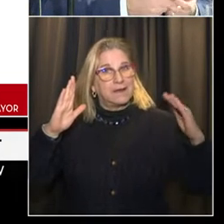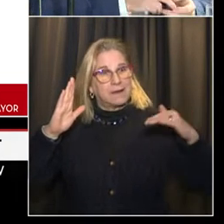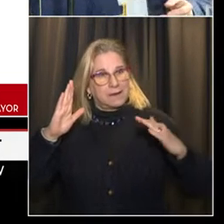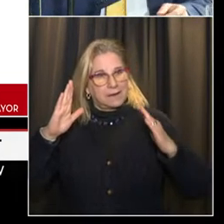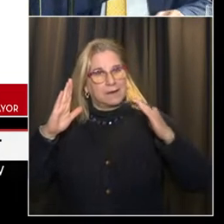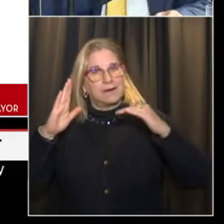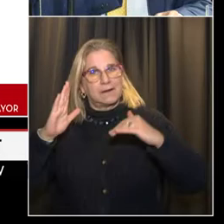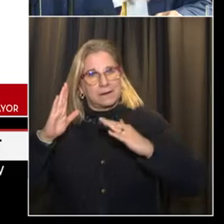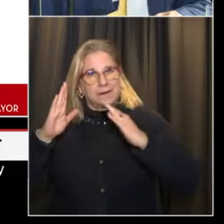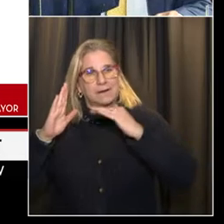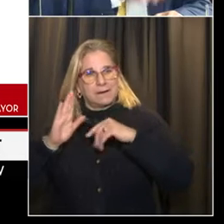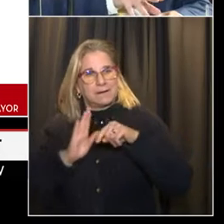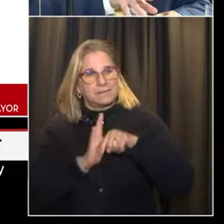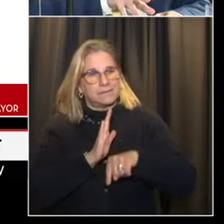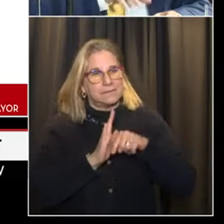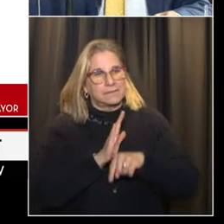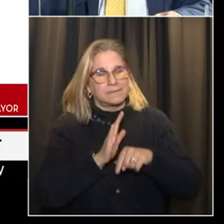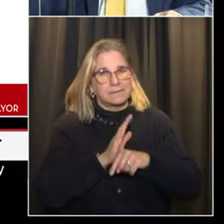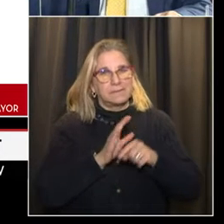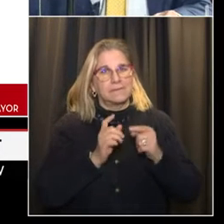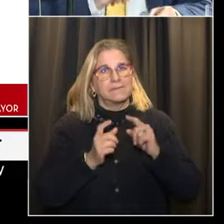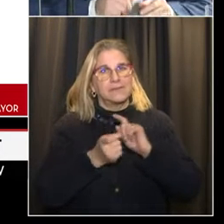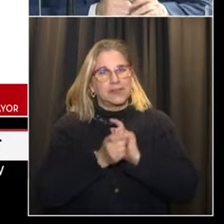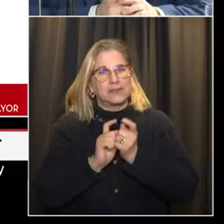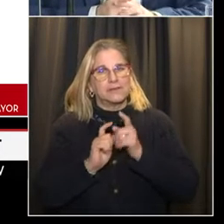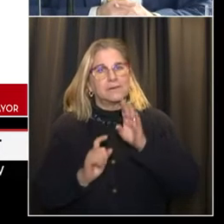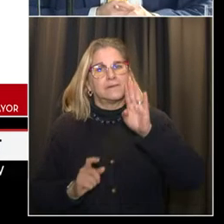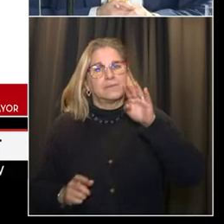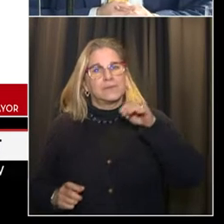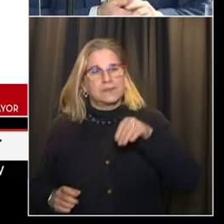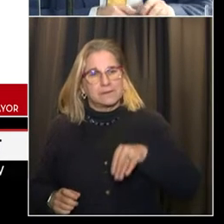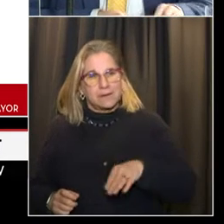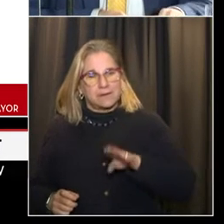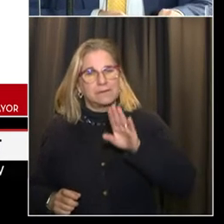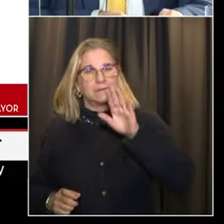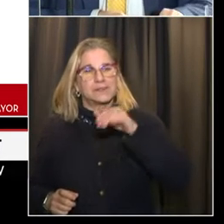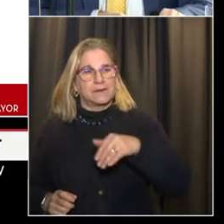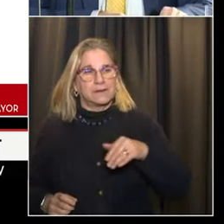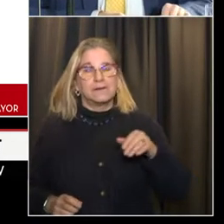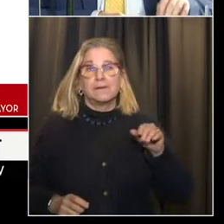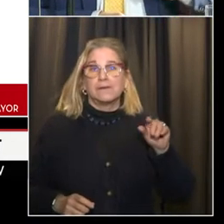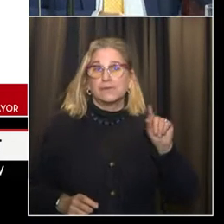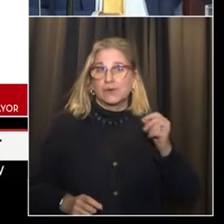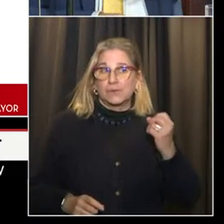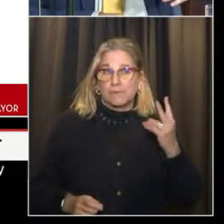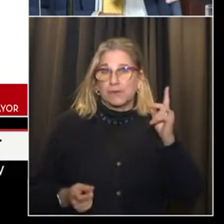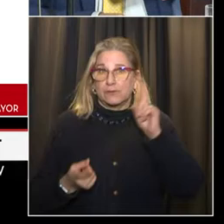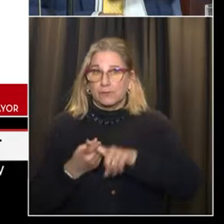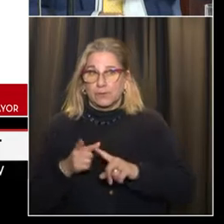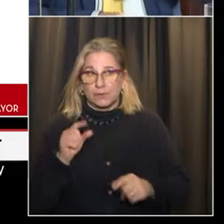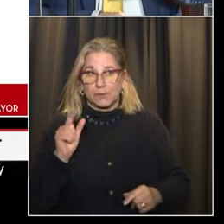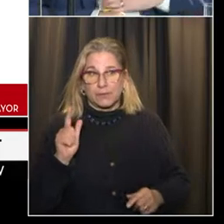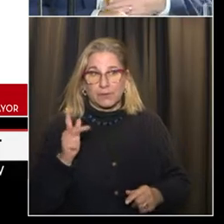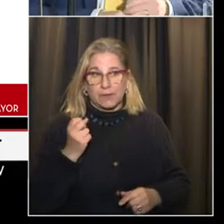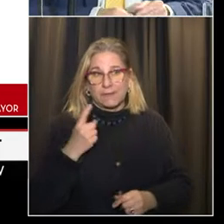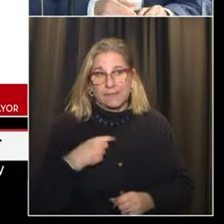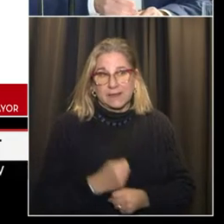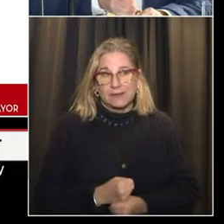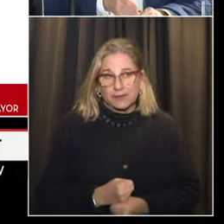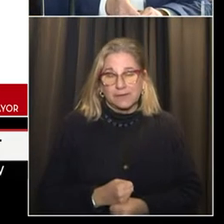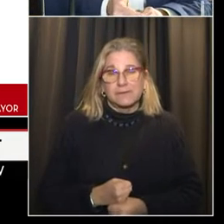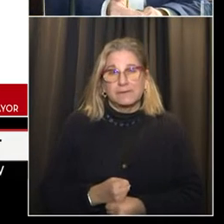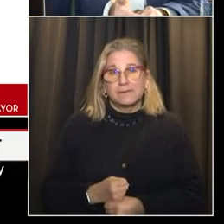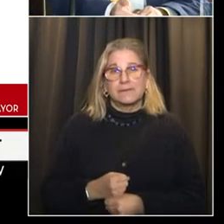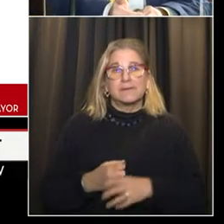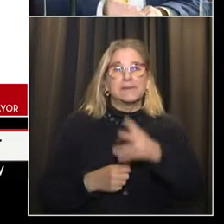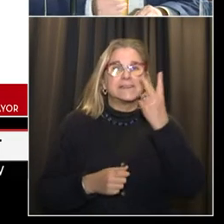2012. And then I have the data labels that reflect what we saw in each year. And I'm just going to kind of walk from top to bottom